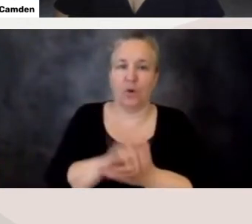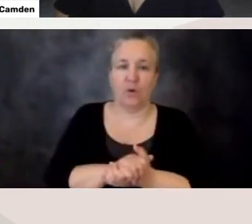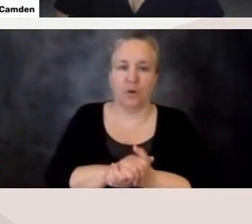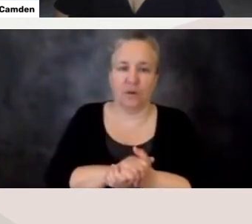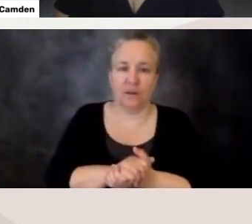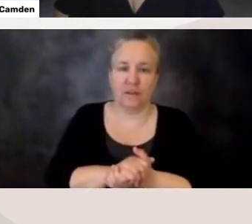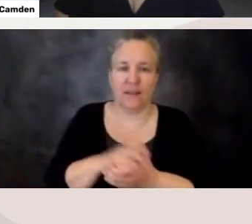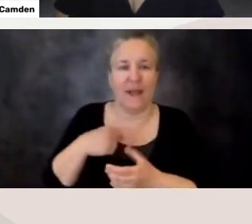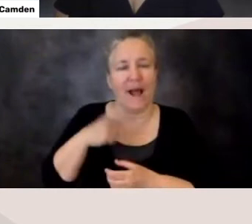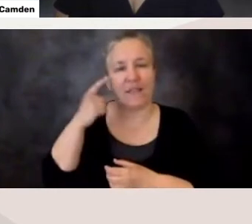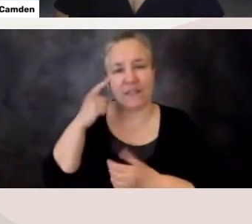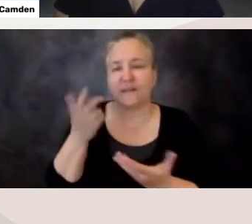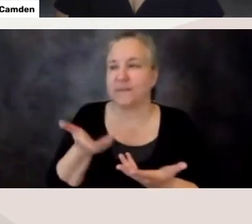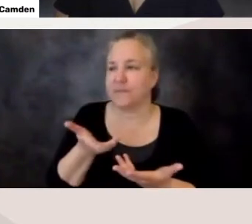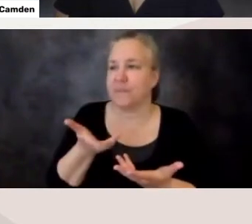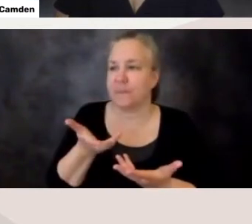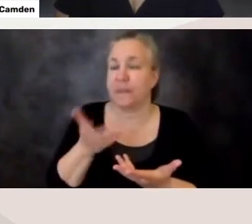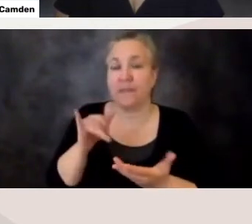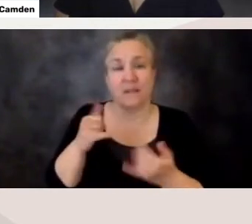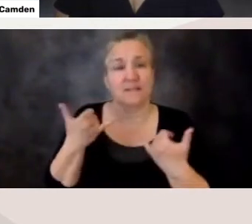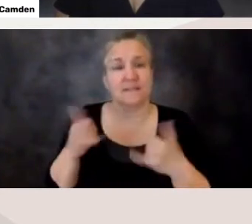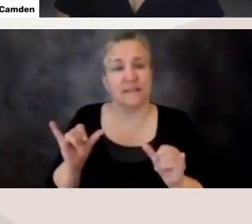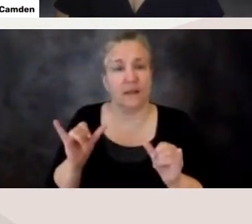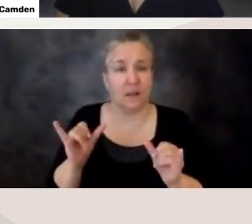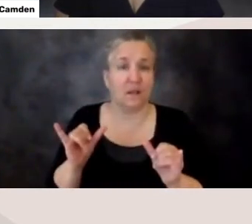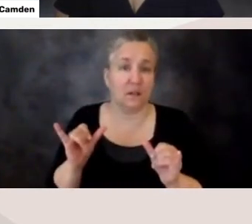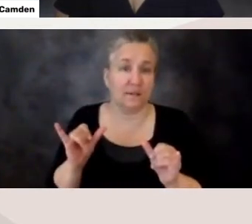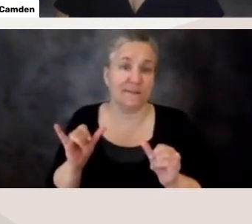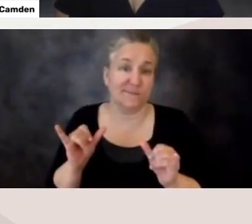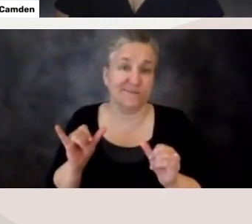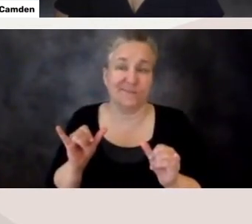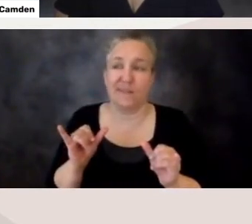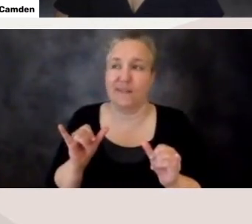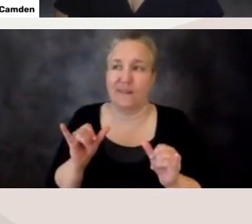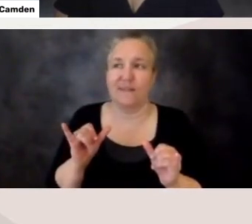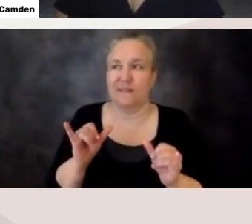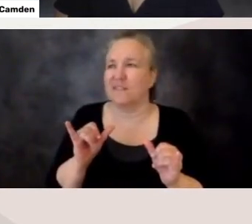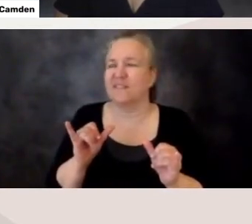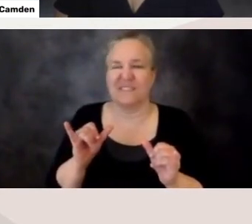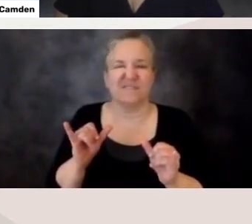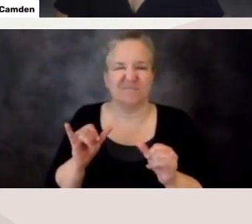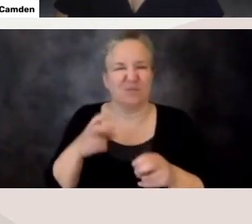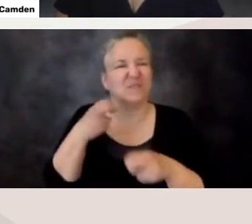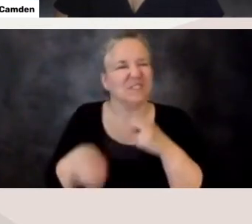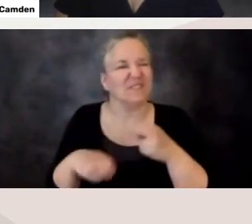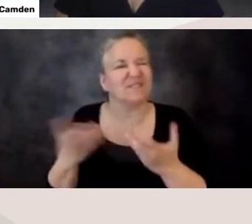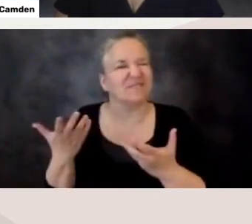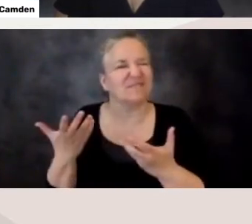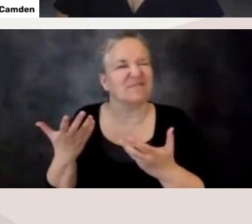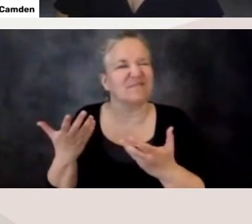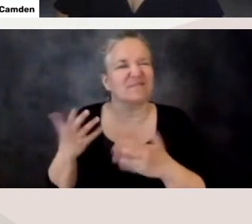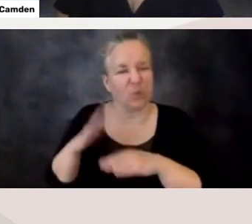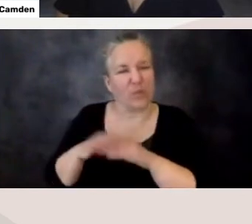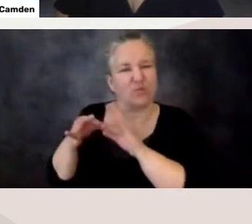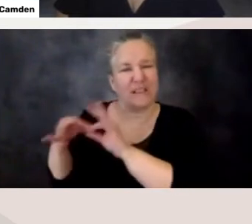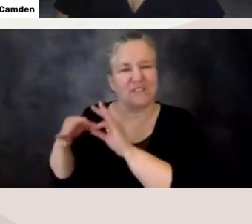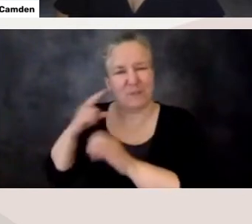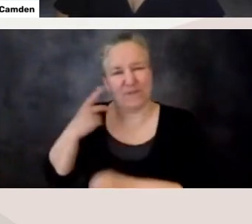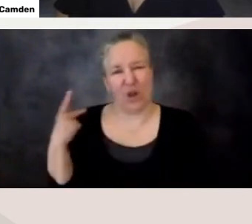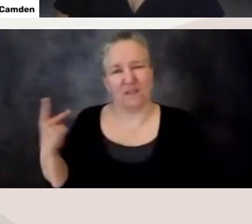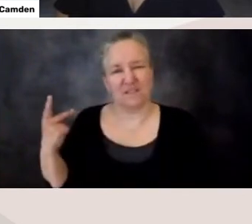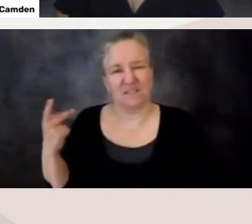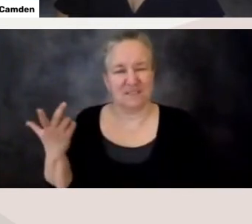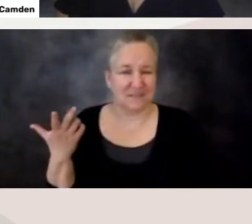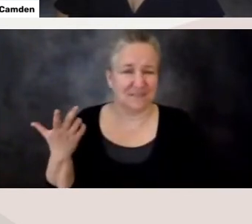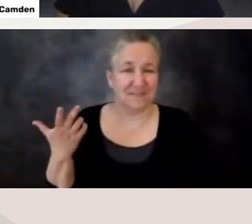I think it's still, it was hard relationship wise for us, just to, we